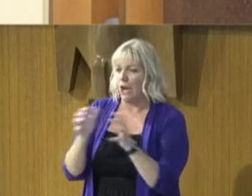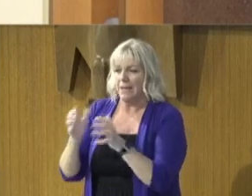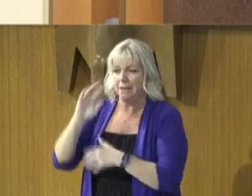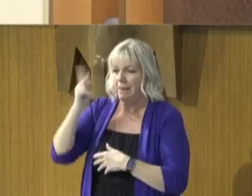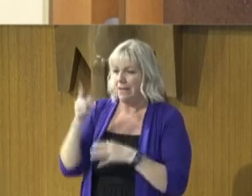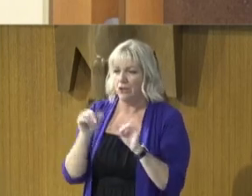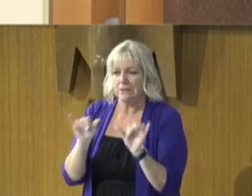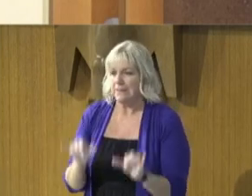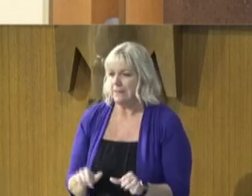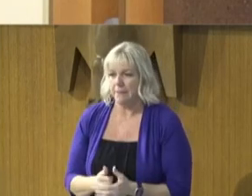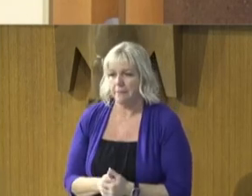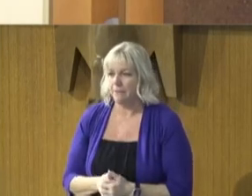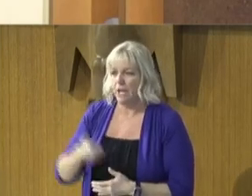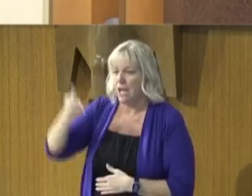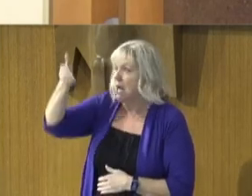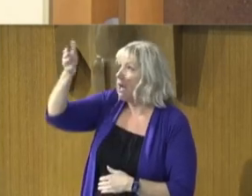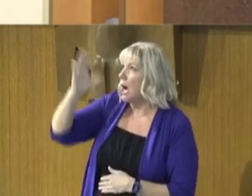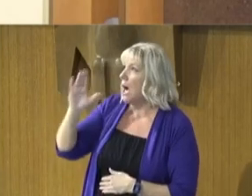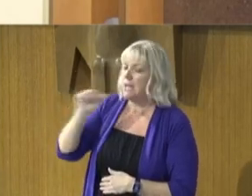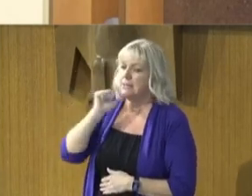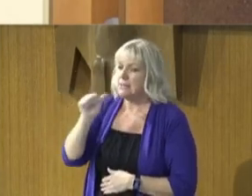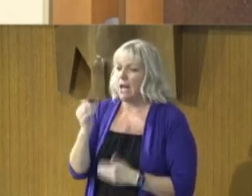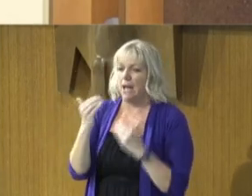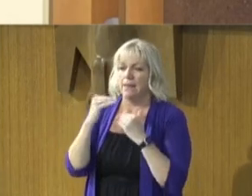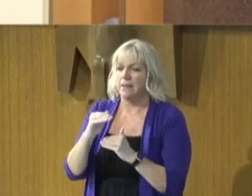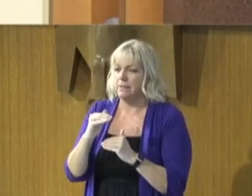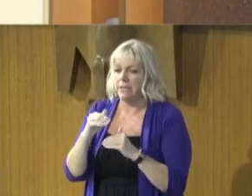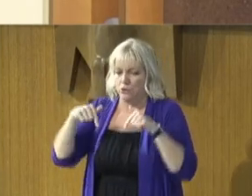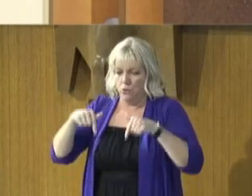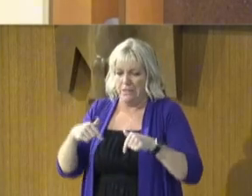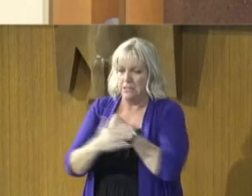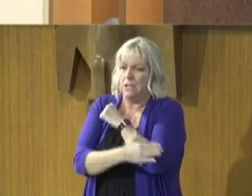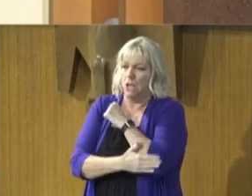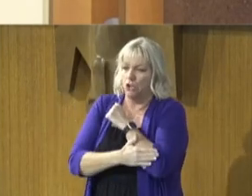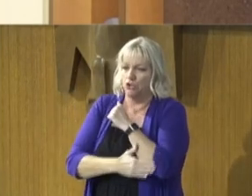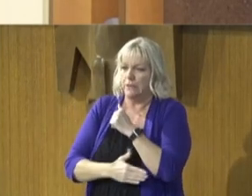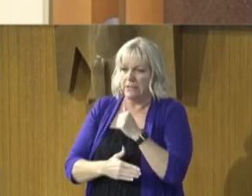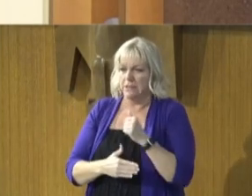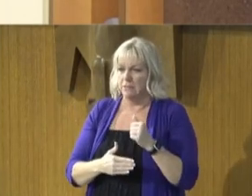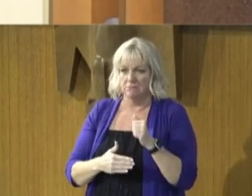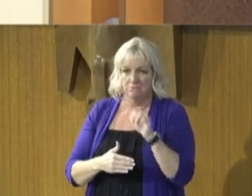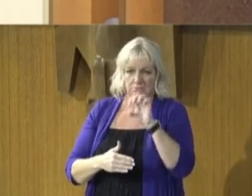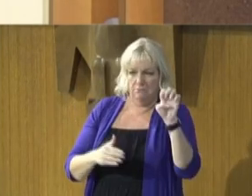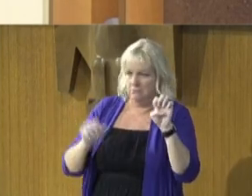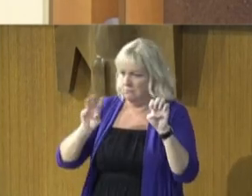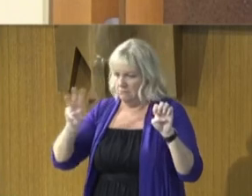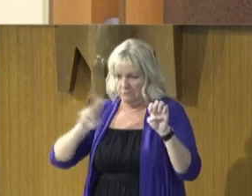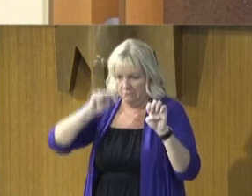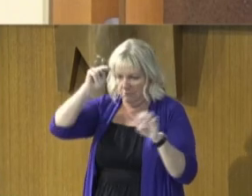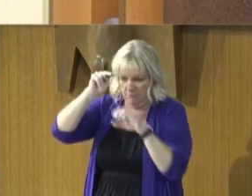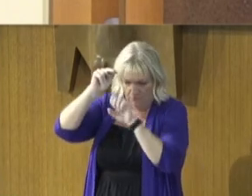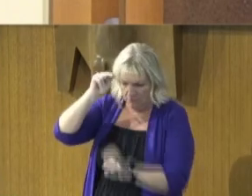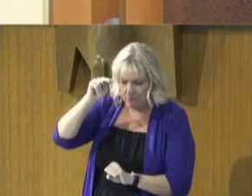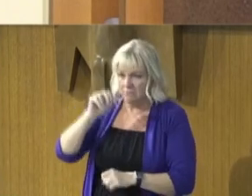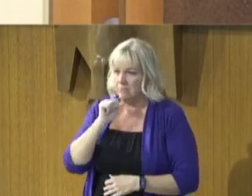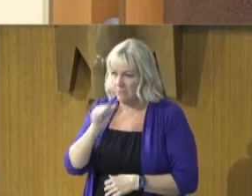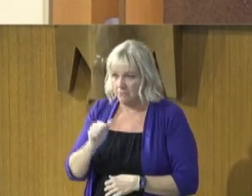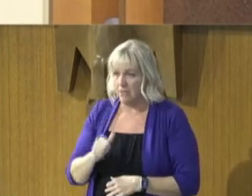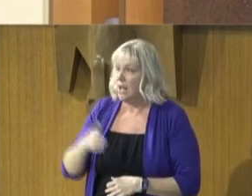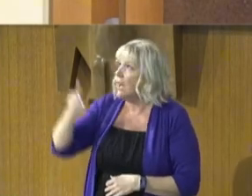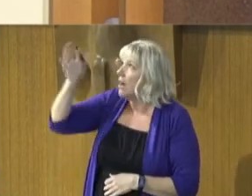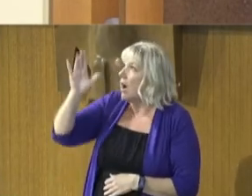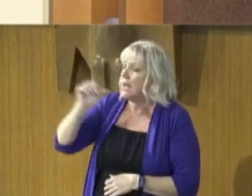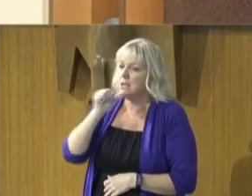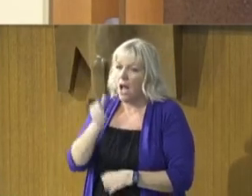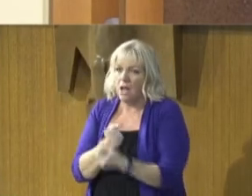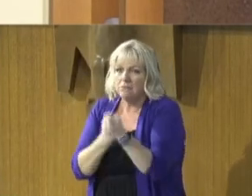held captive within the borders of this nation. God cannot be spoken for by a certain culture or race or